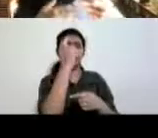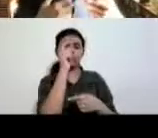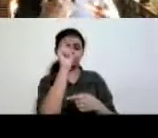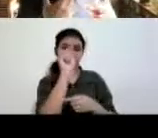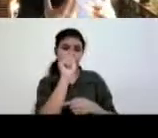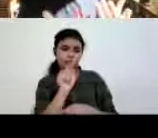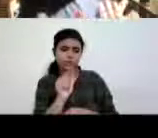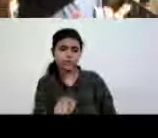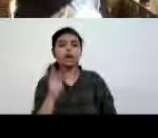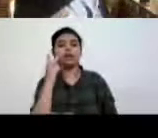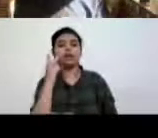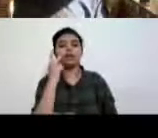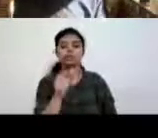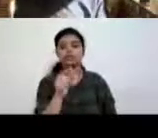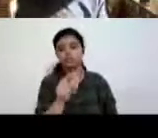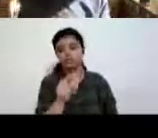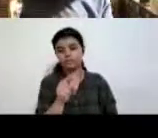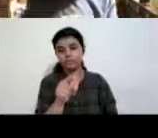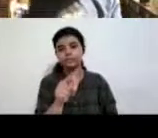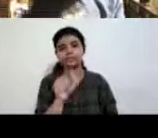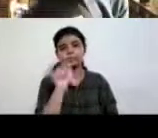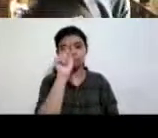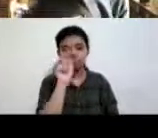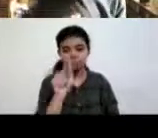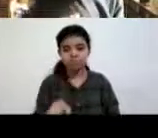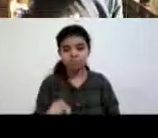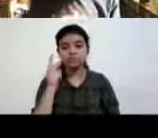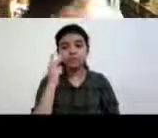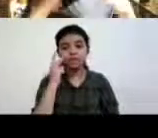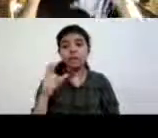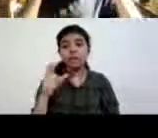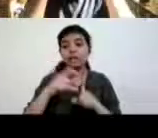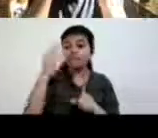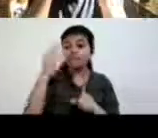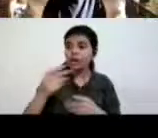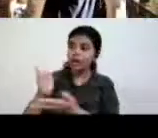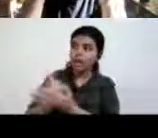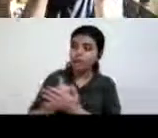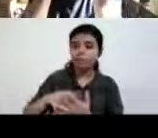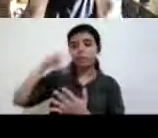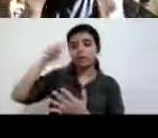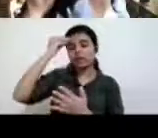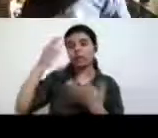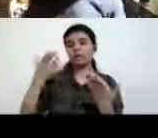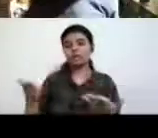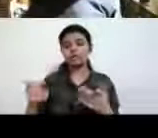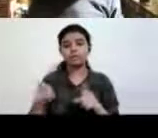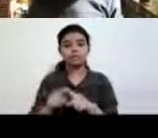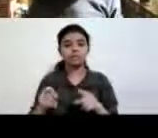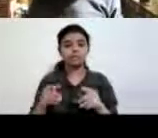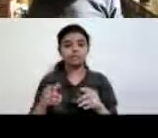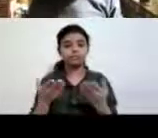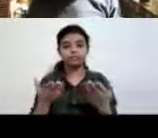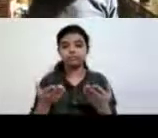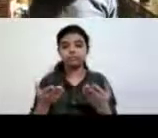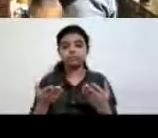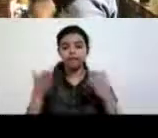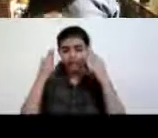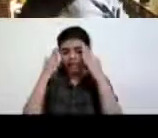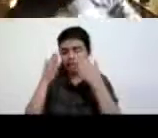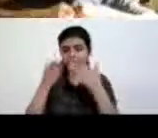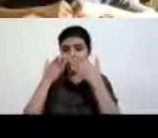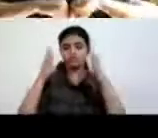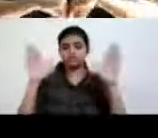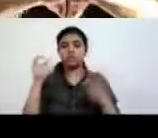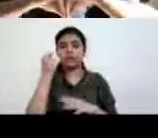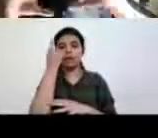should, or yeah, were supposed to help designers to overcome their tunnel view and to understand that a